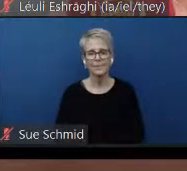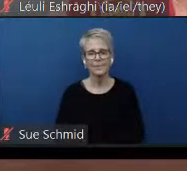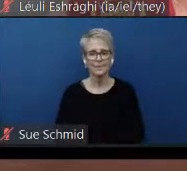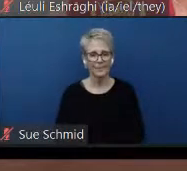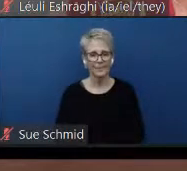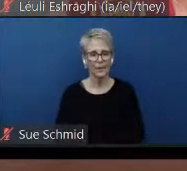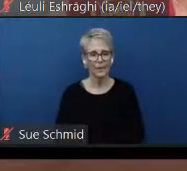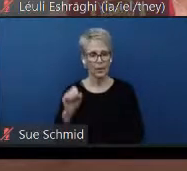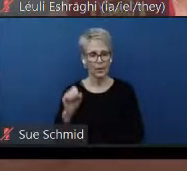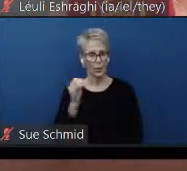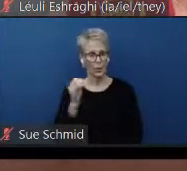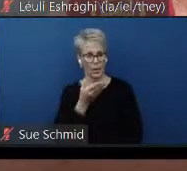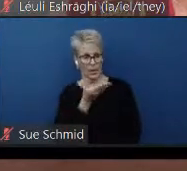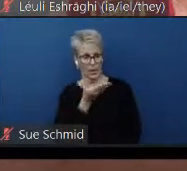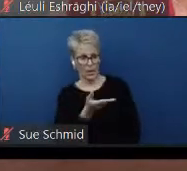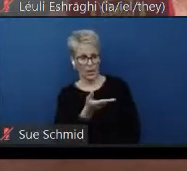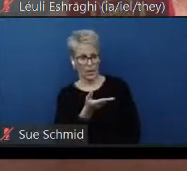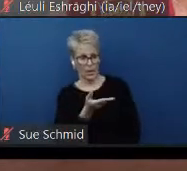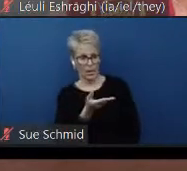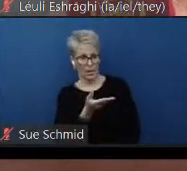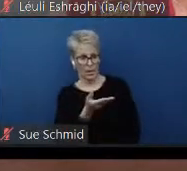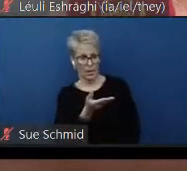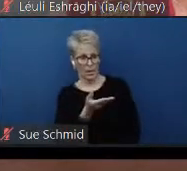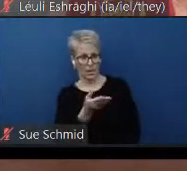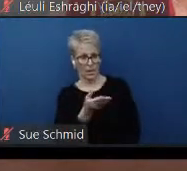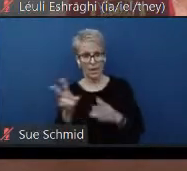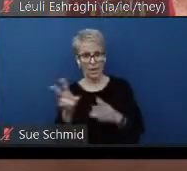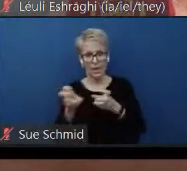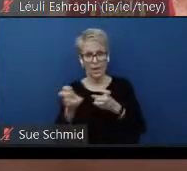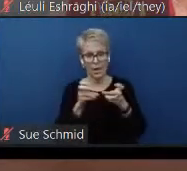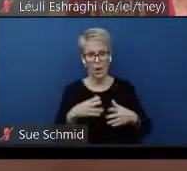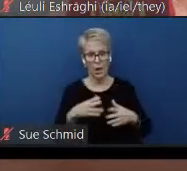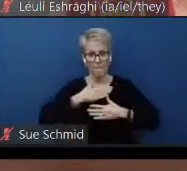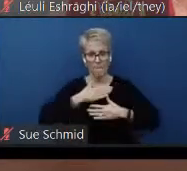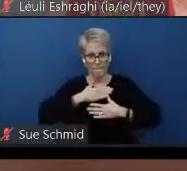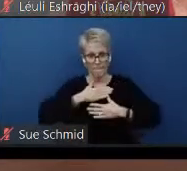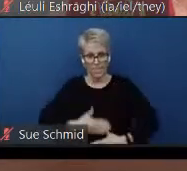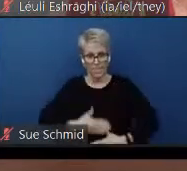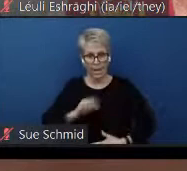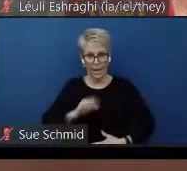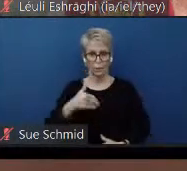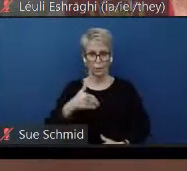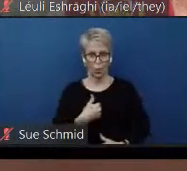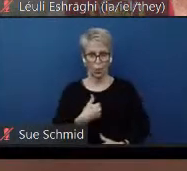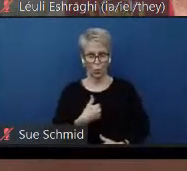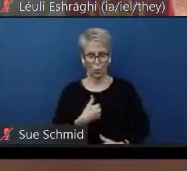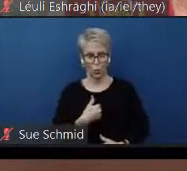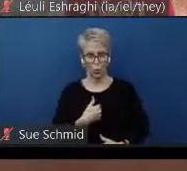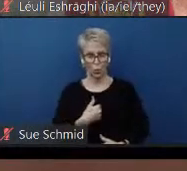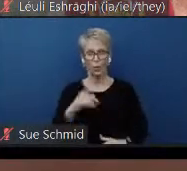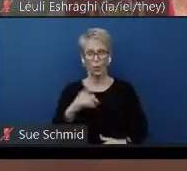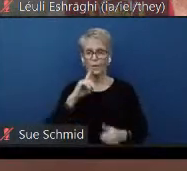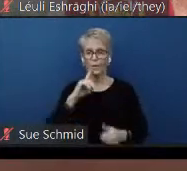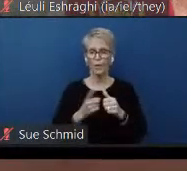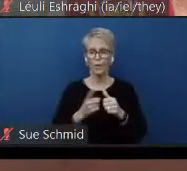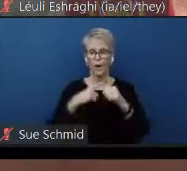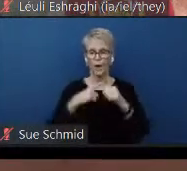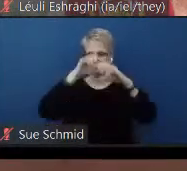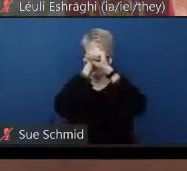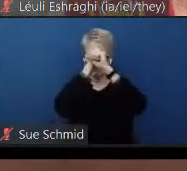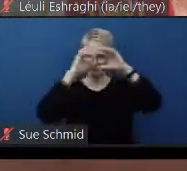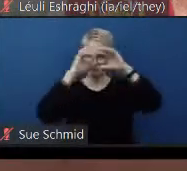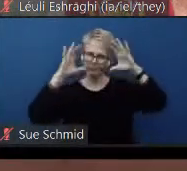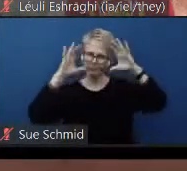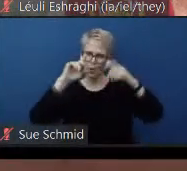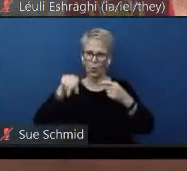So this is an excerpt of a clip of Body and Soul. I originally conceived of this piece when I was